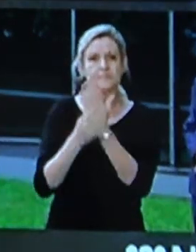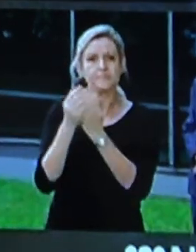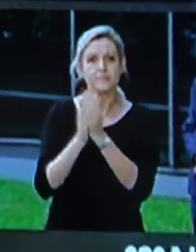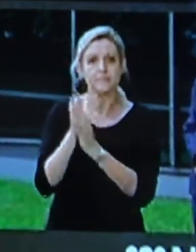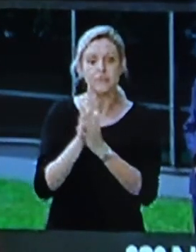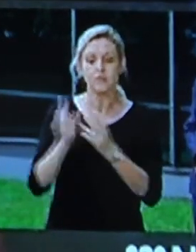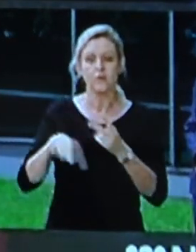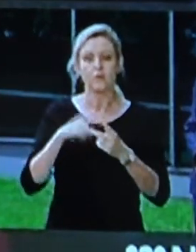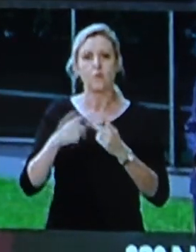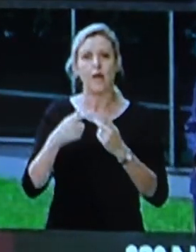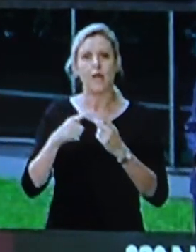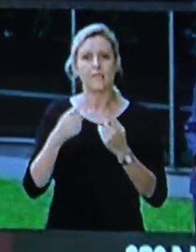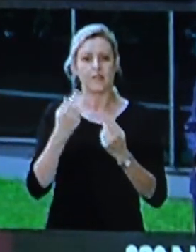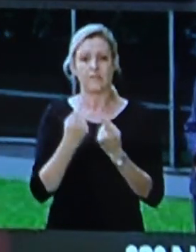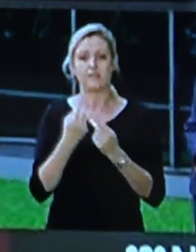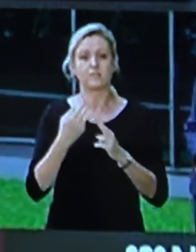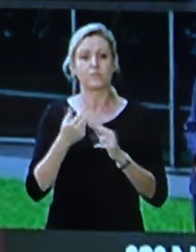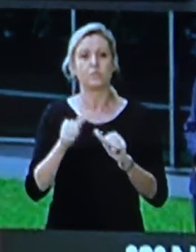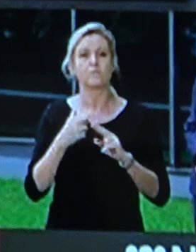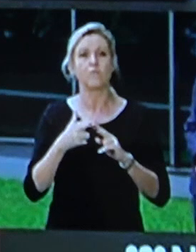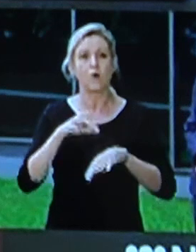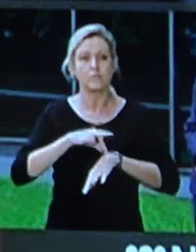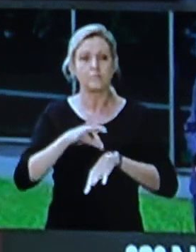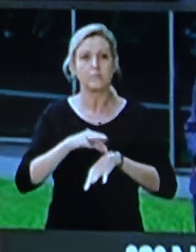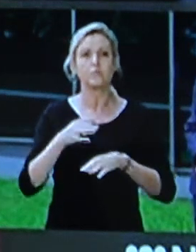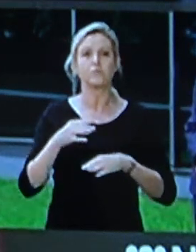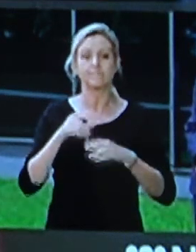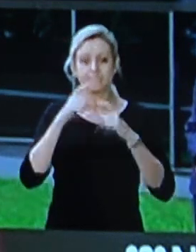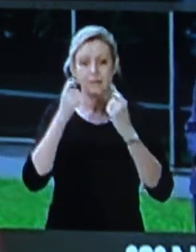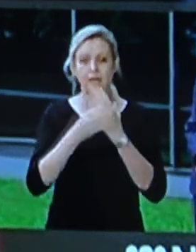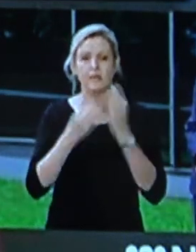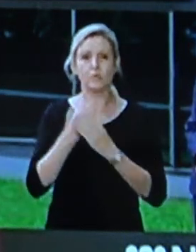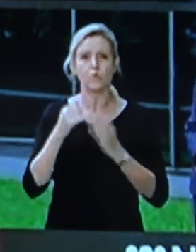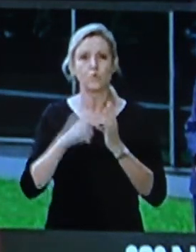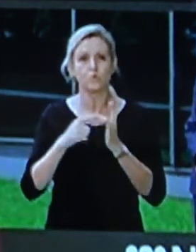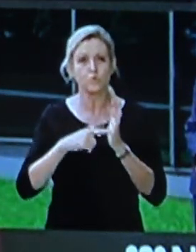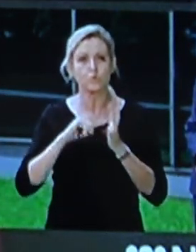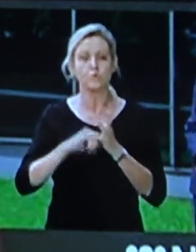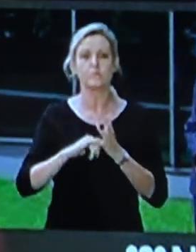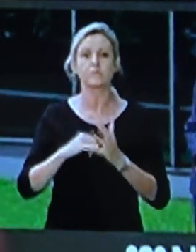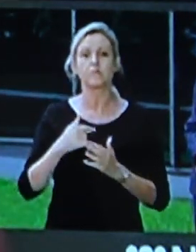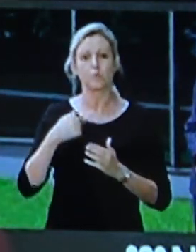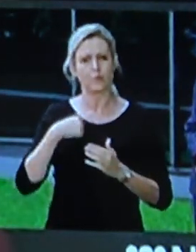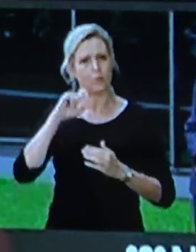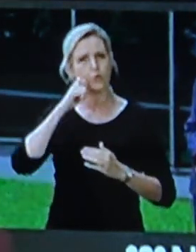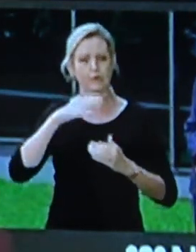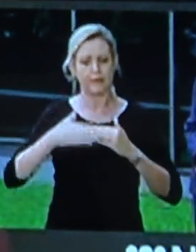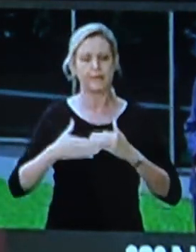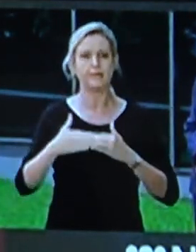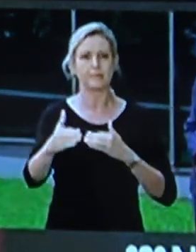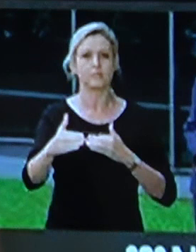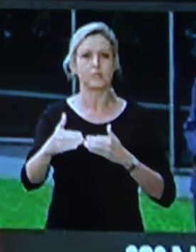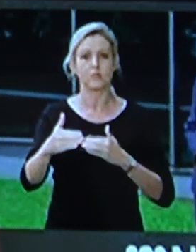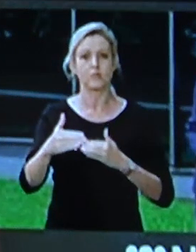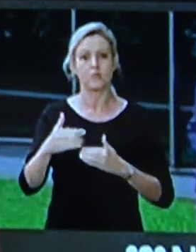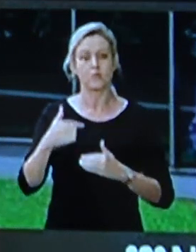sanitizers, whether it's medical equipment, and a whole host of other things which our hospitals will rely on in the coming months. And we say this because we